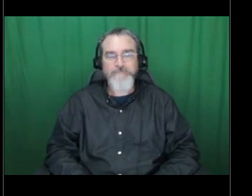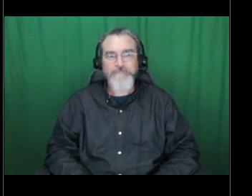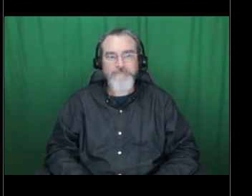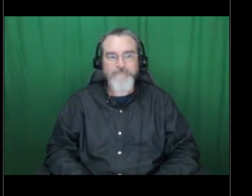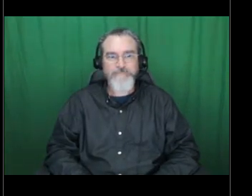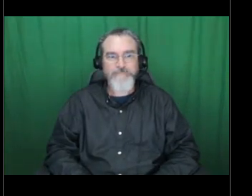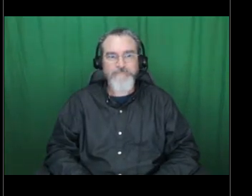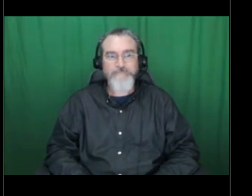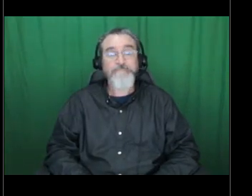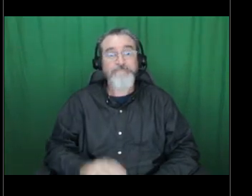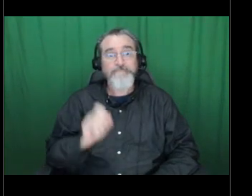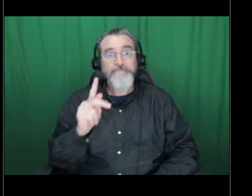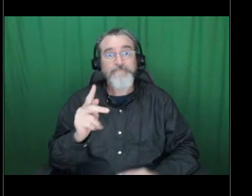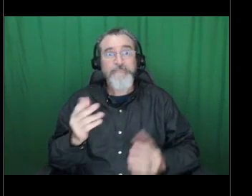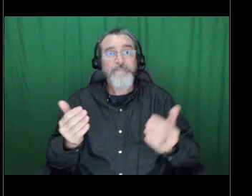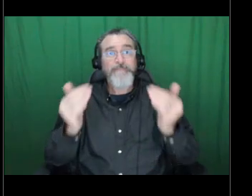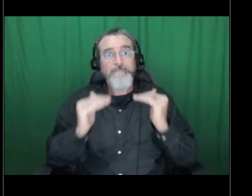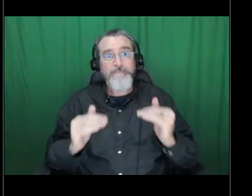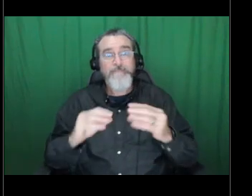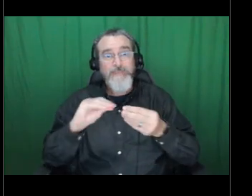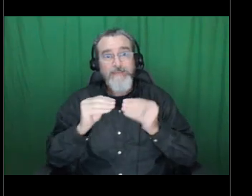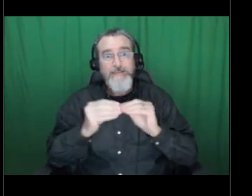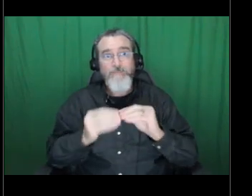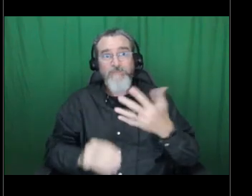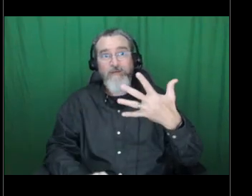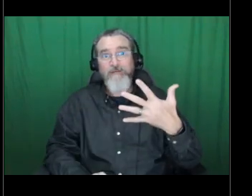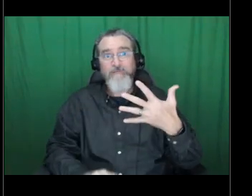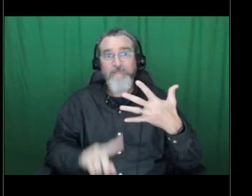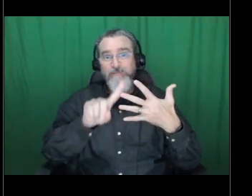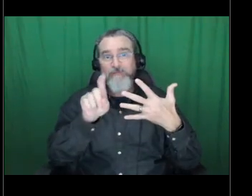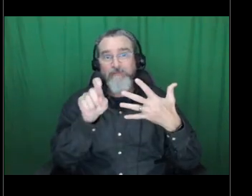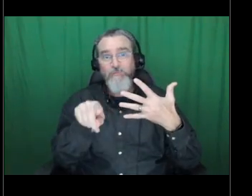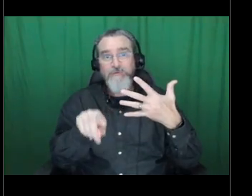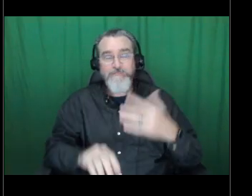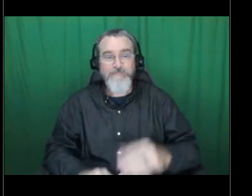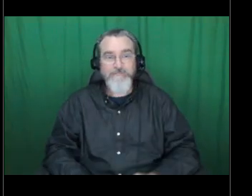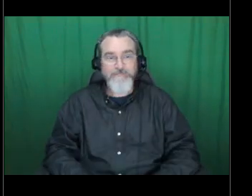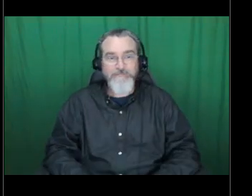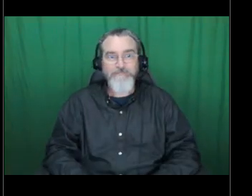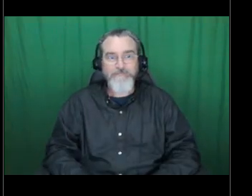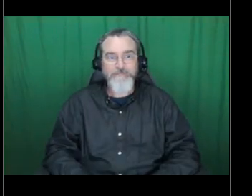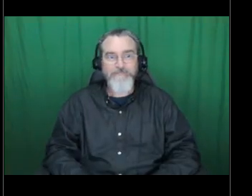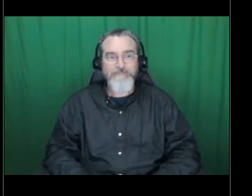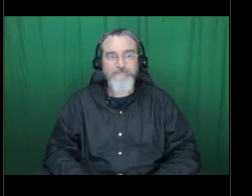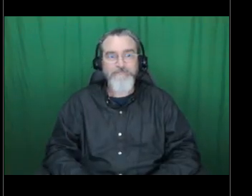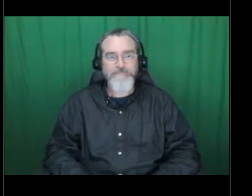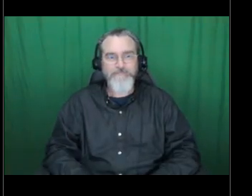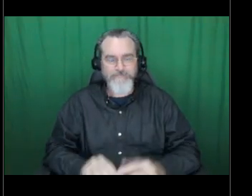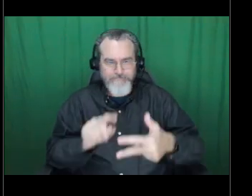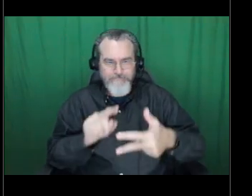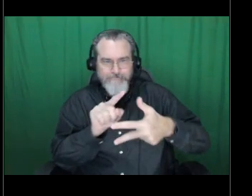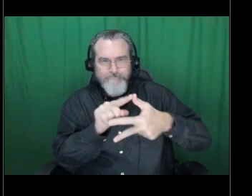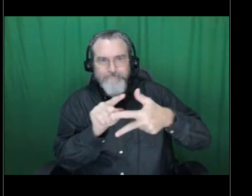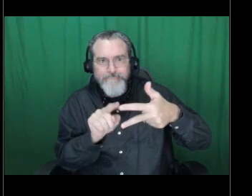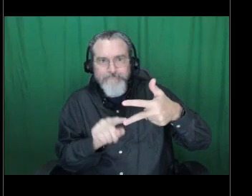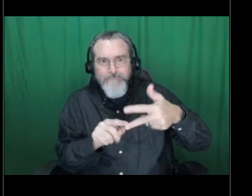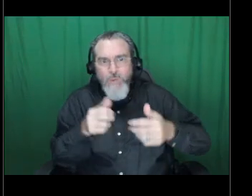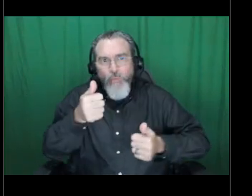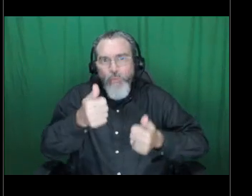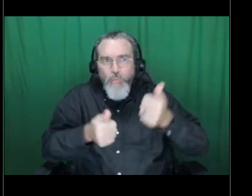And we'll move to knowledge check 5. Knowledge check 5 reads, the blank evaluates